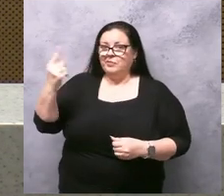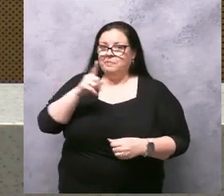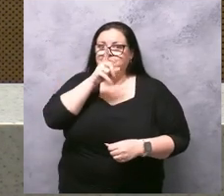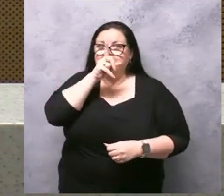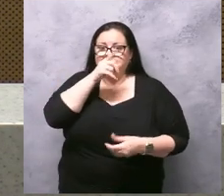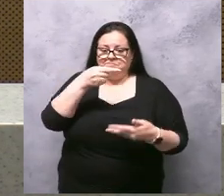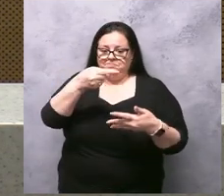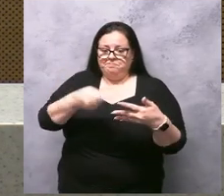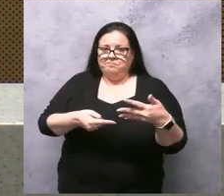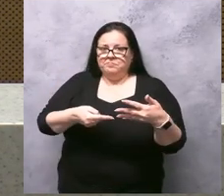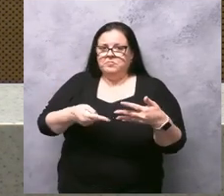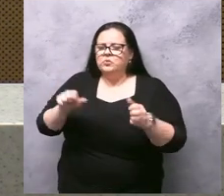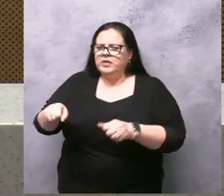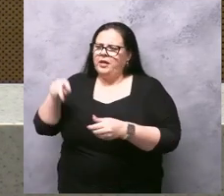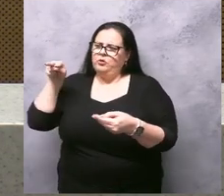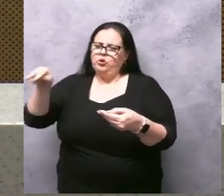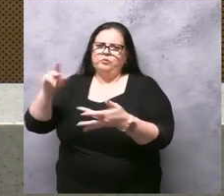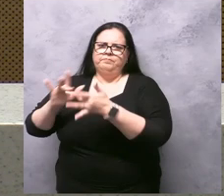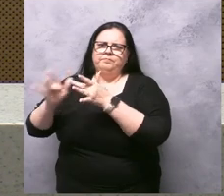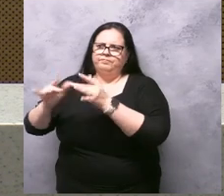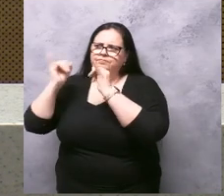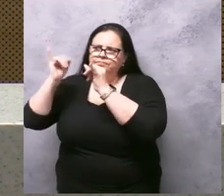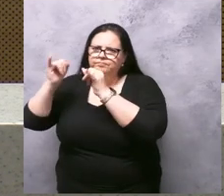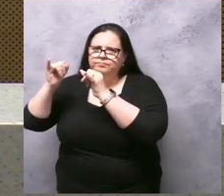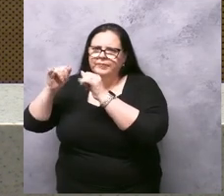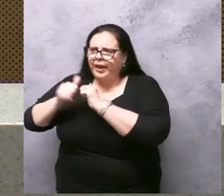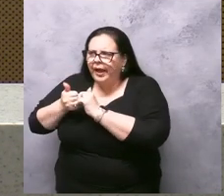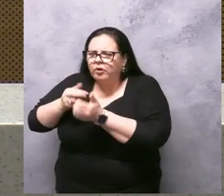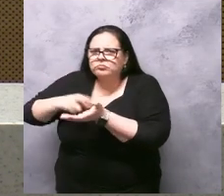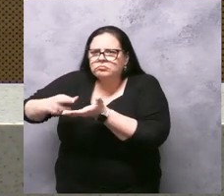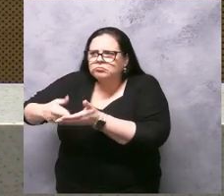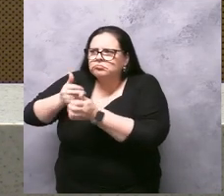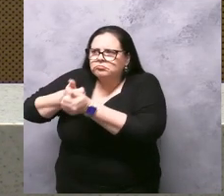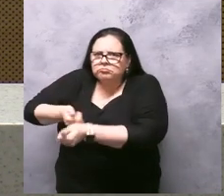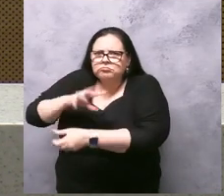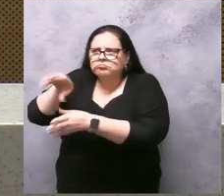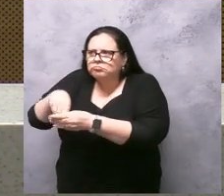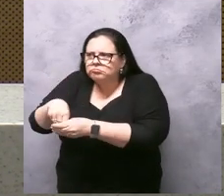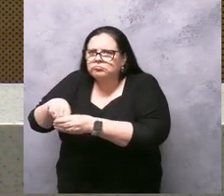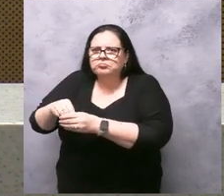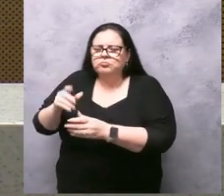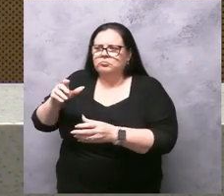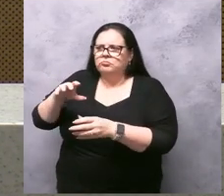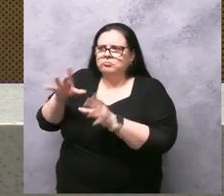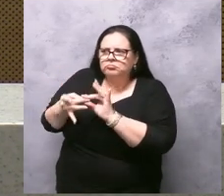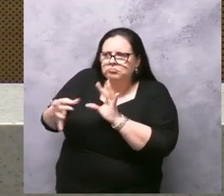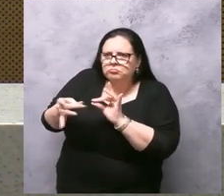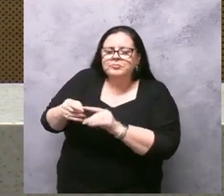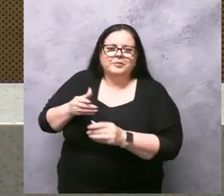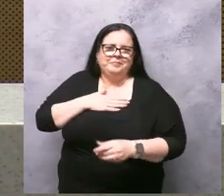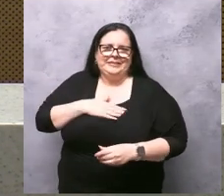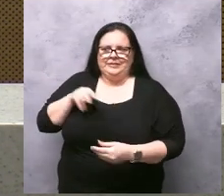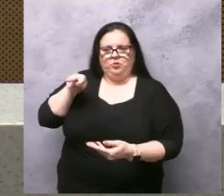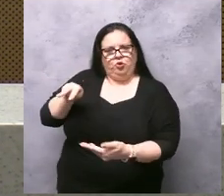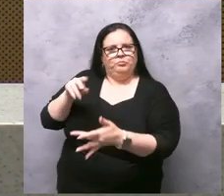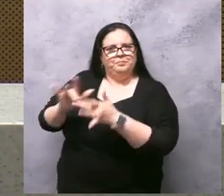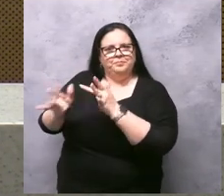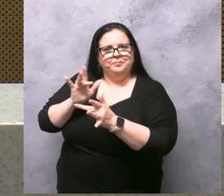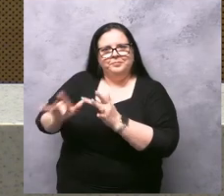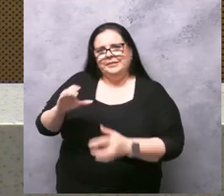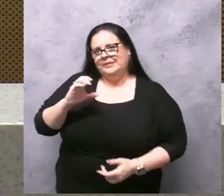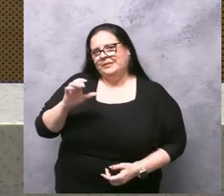items. For detailed information or instructions on registering to speak on agenda comments or citizen participation, please go to the district website